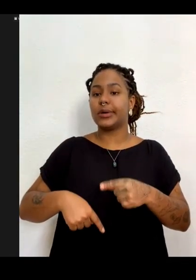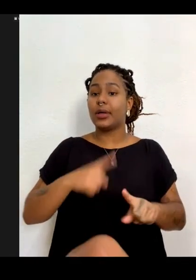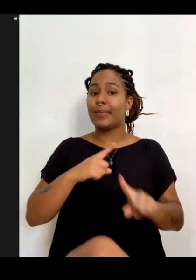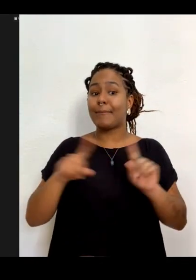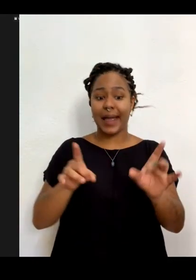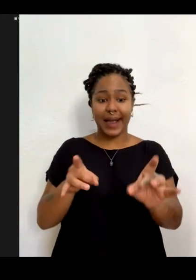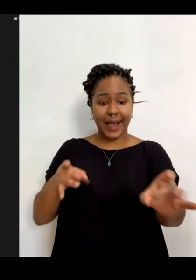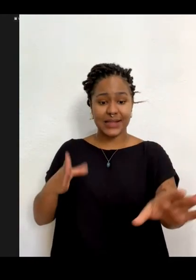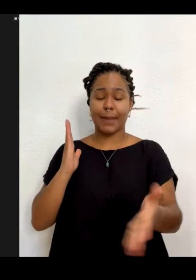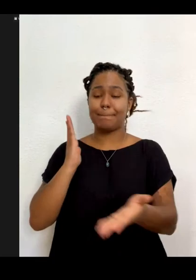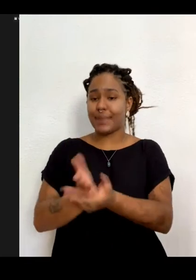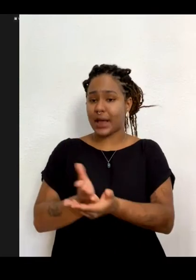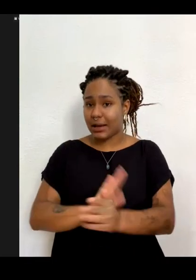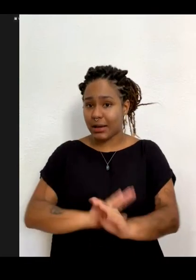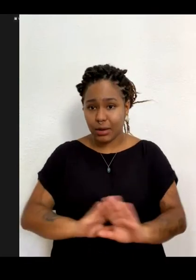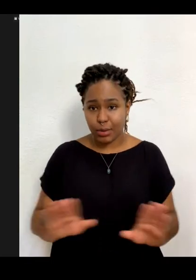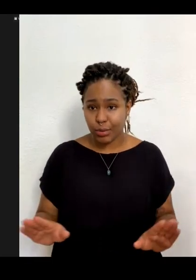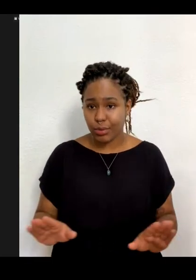hey